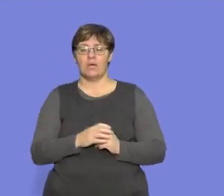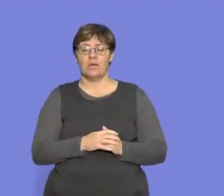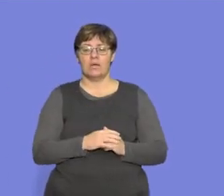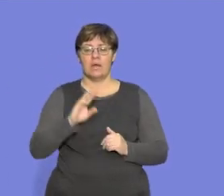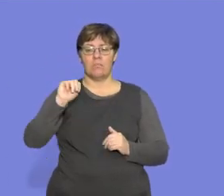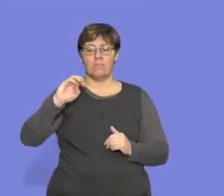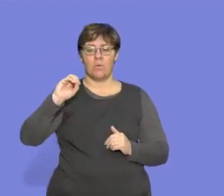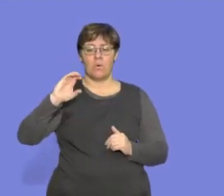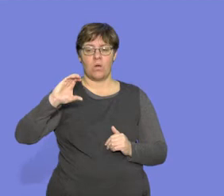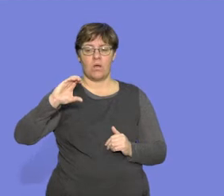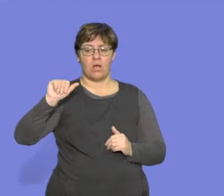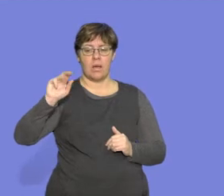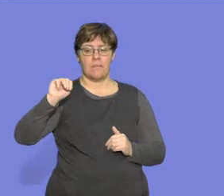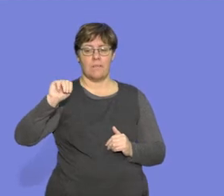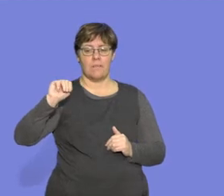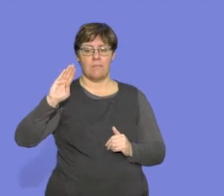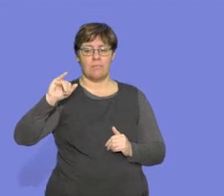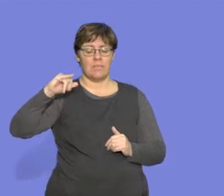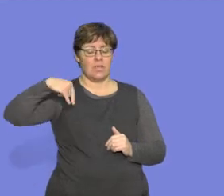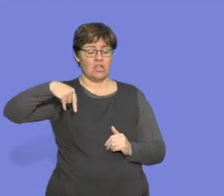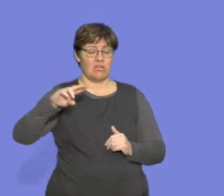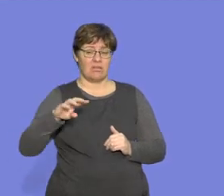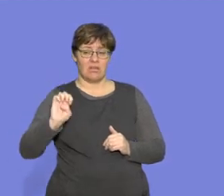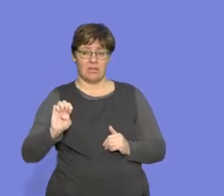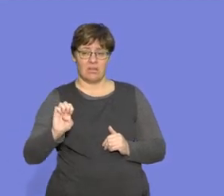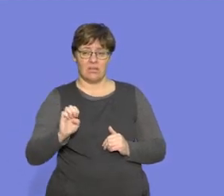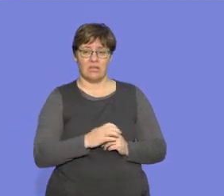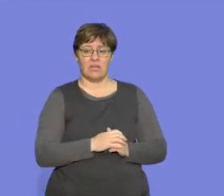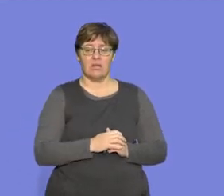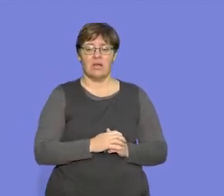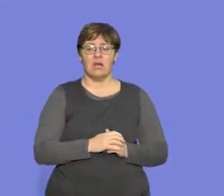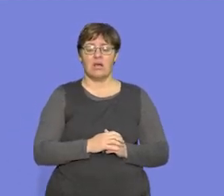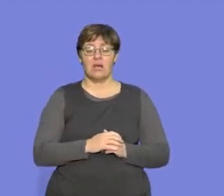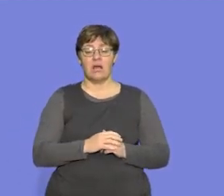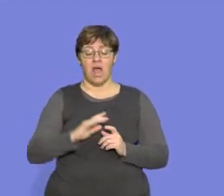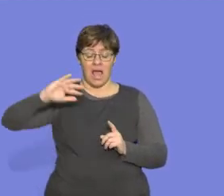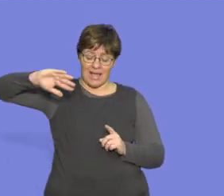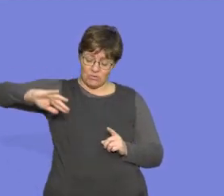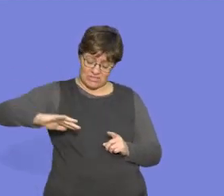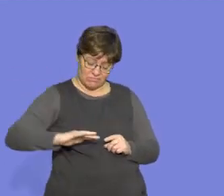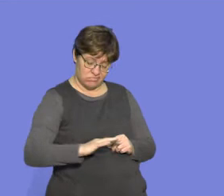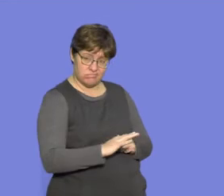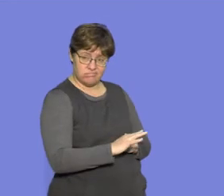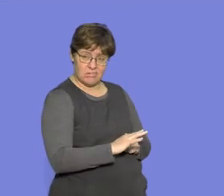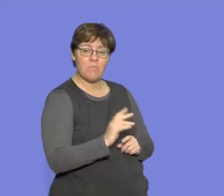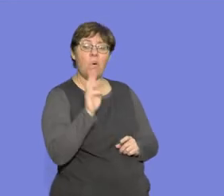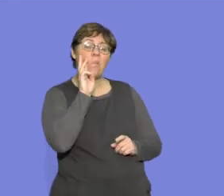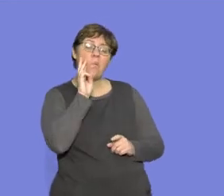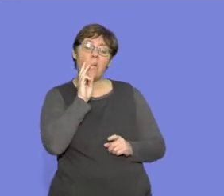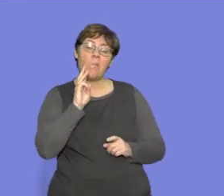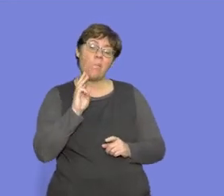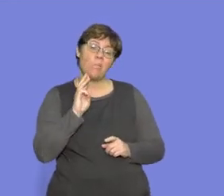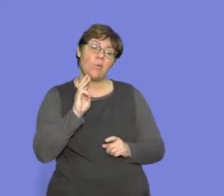that comes down from the equatorial north area into the southern parts, and that brings in warm water that